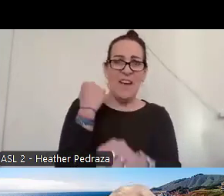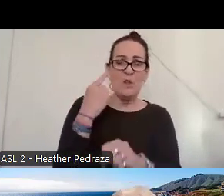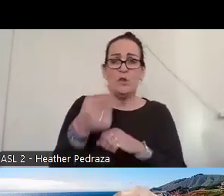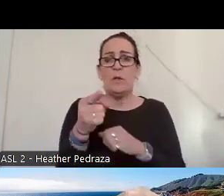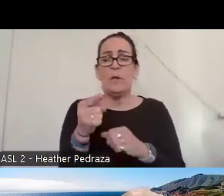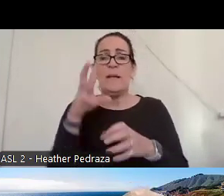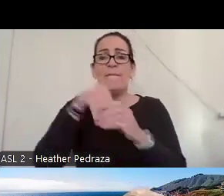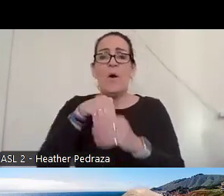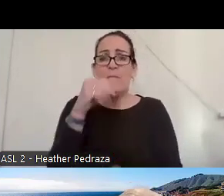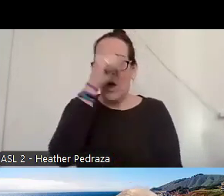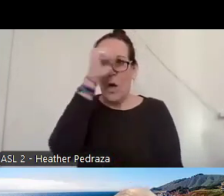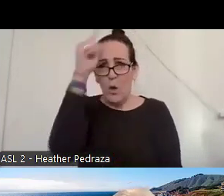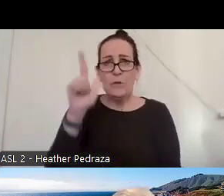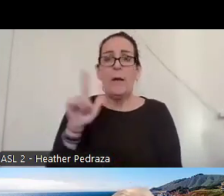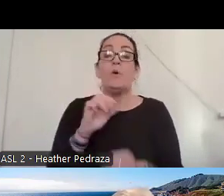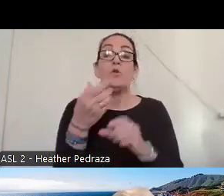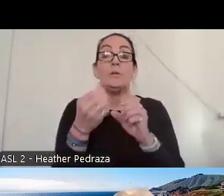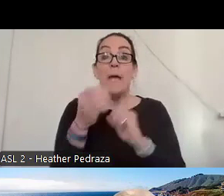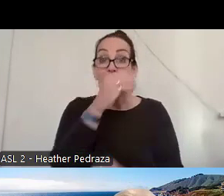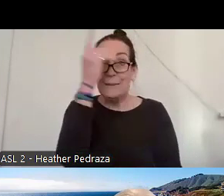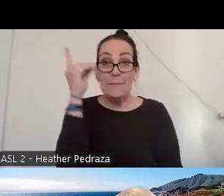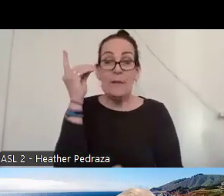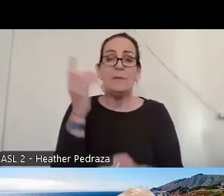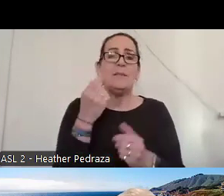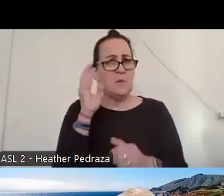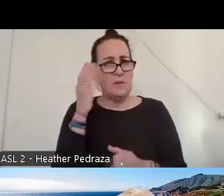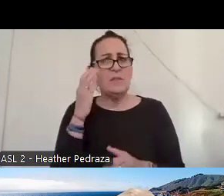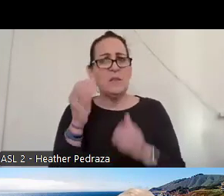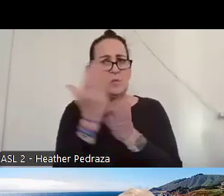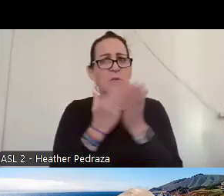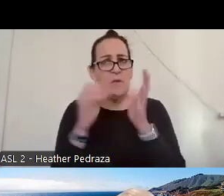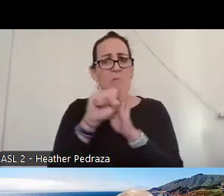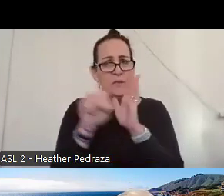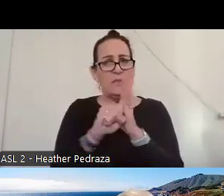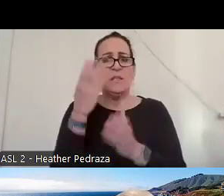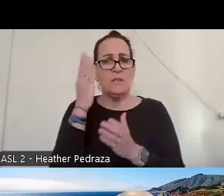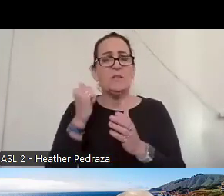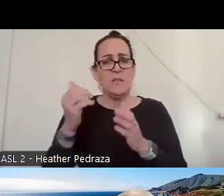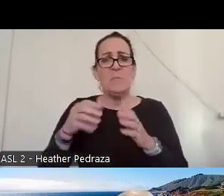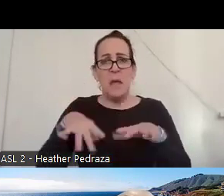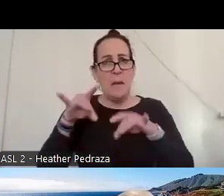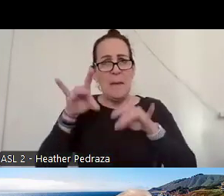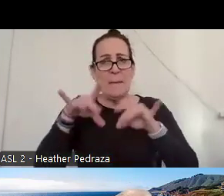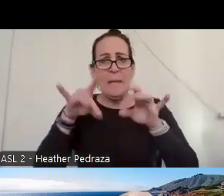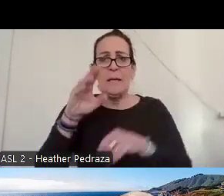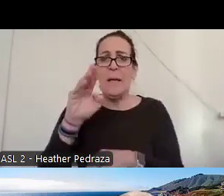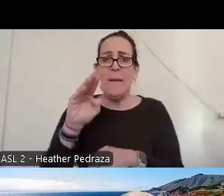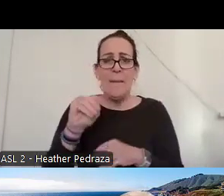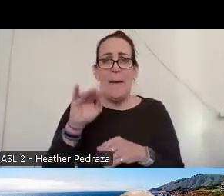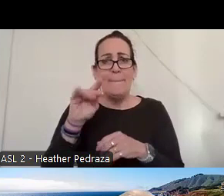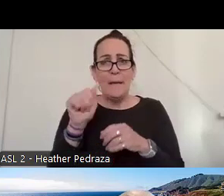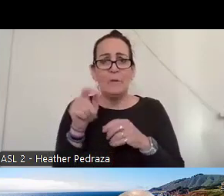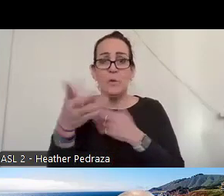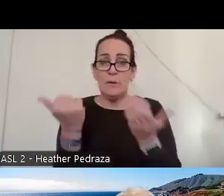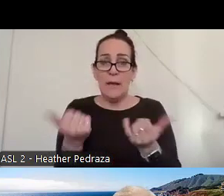So it's kind of interesting to see how states seem to be picking up the mantle from, again, what was feared to be lost at the federal level. Now, the budget they just